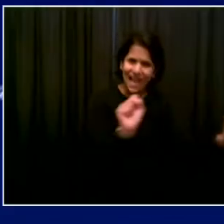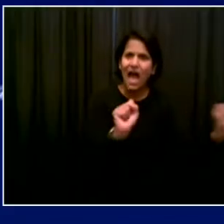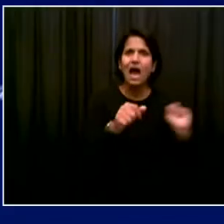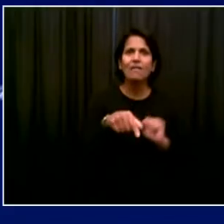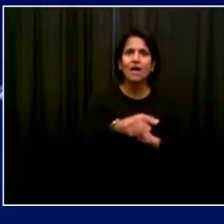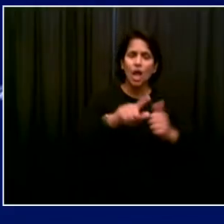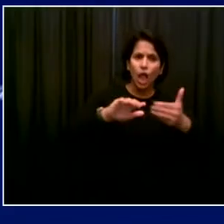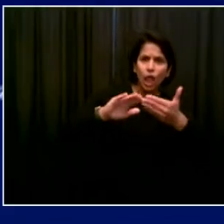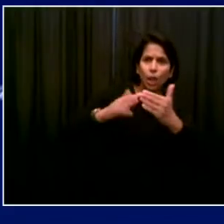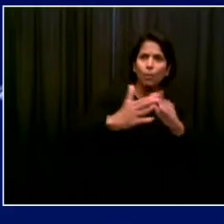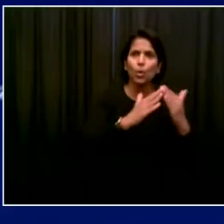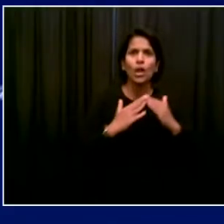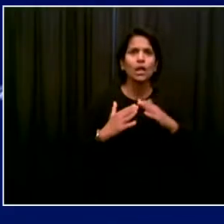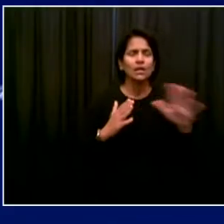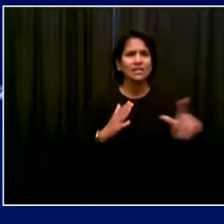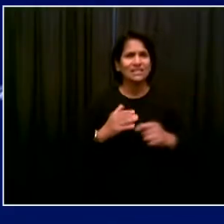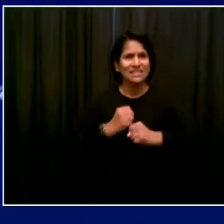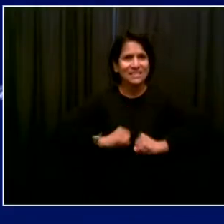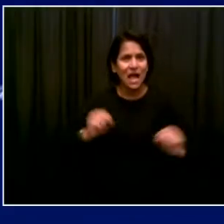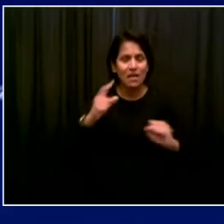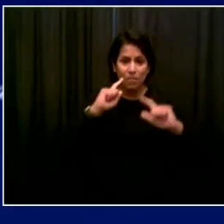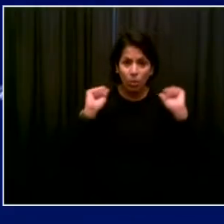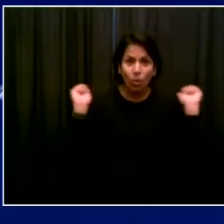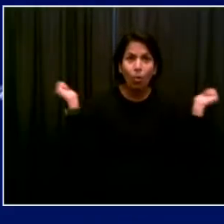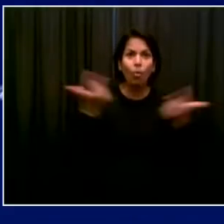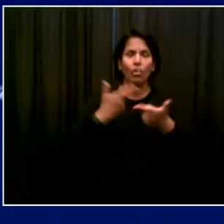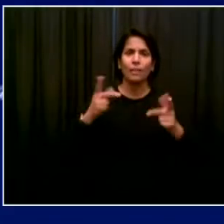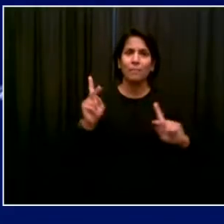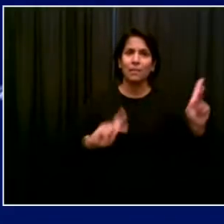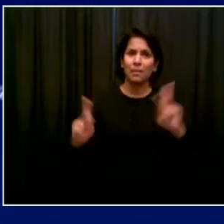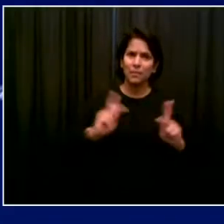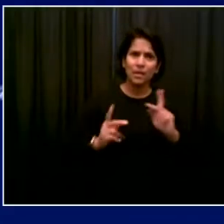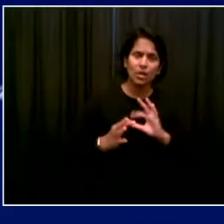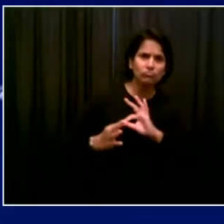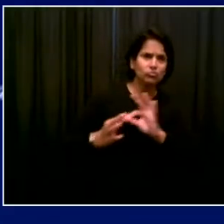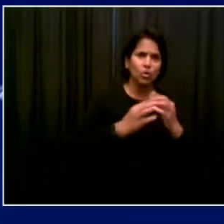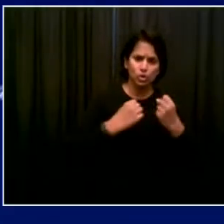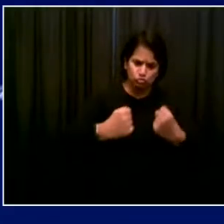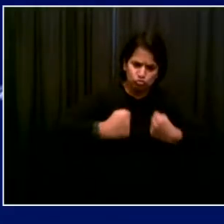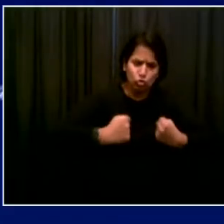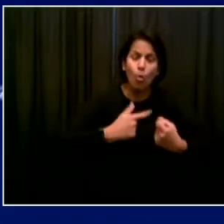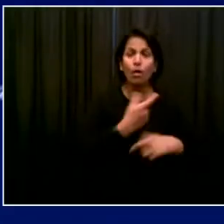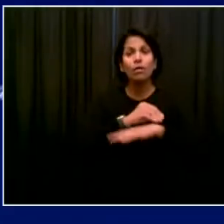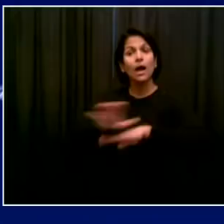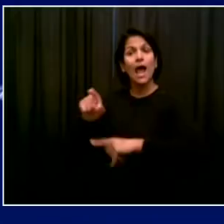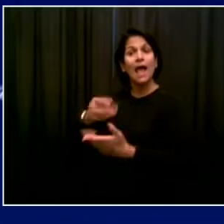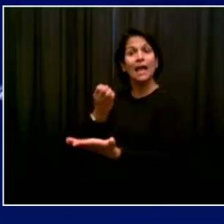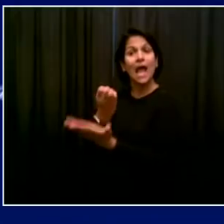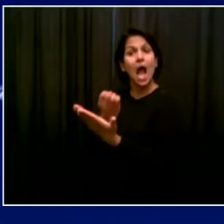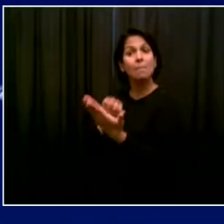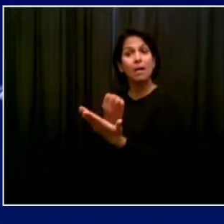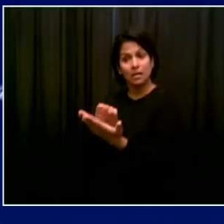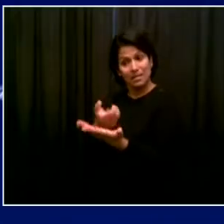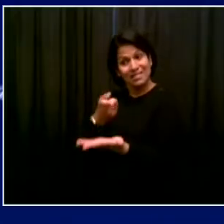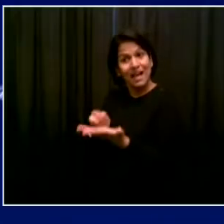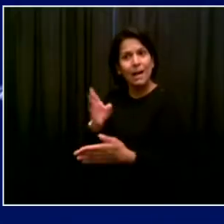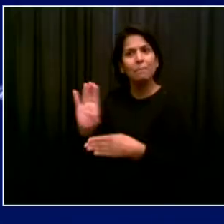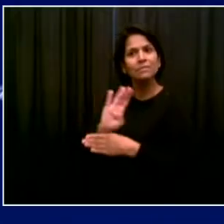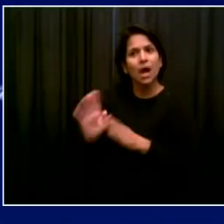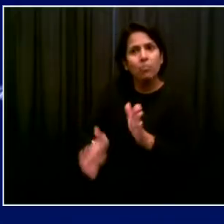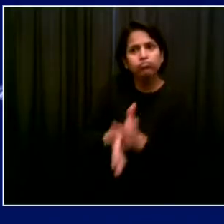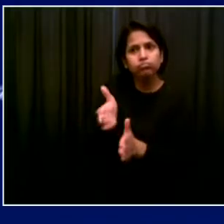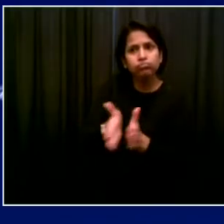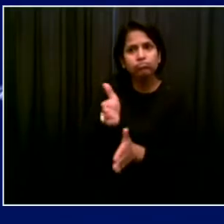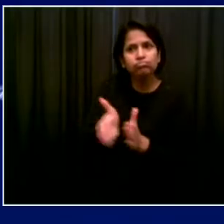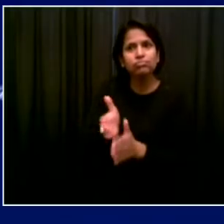of the pandemic, and strengthen our economy. So here in the Biden administration, we appreciate the steps you are taking in New